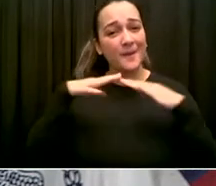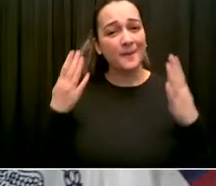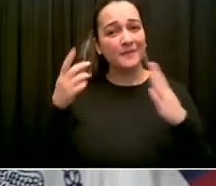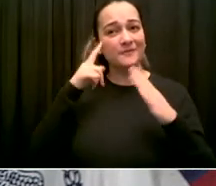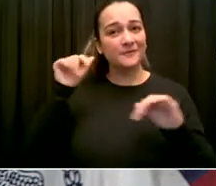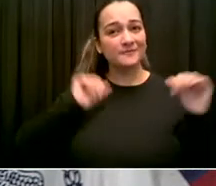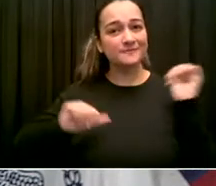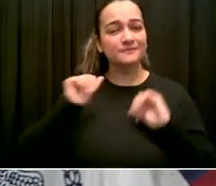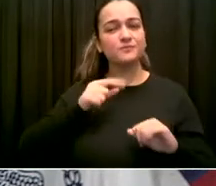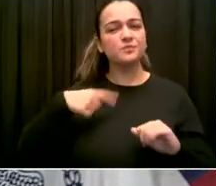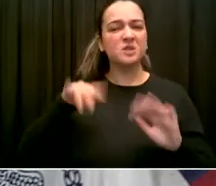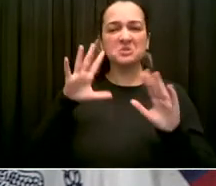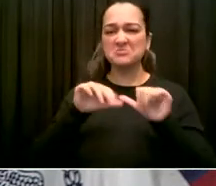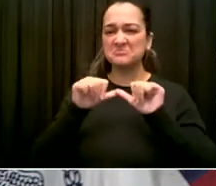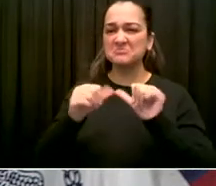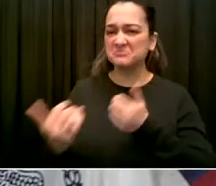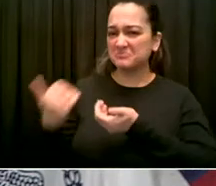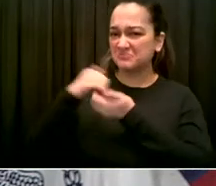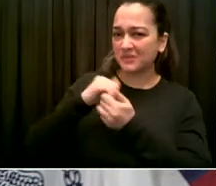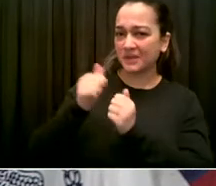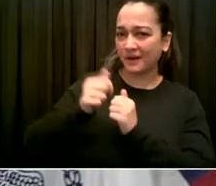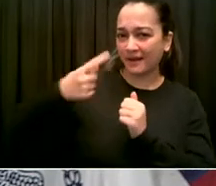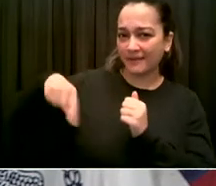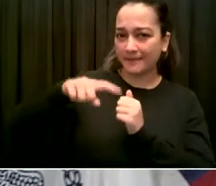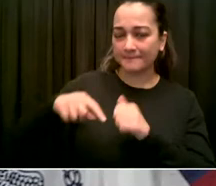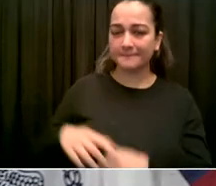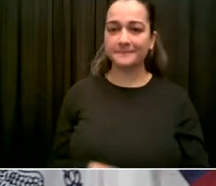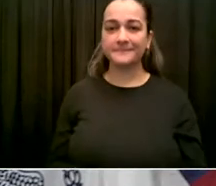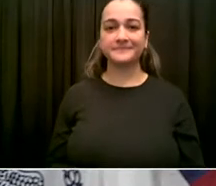The next is Matt Chase from Newsday.